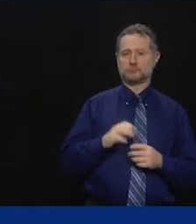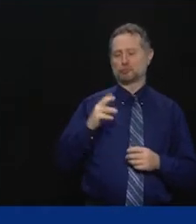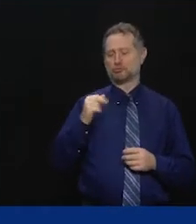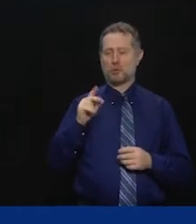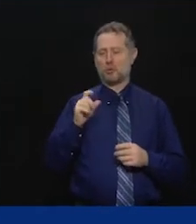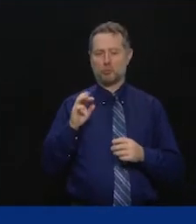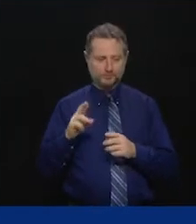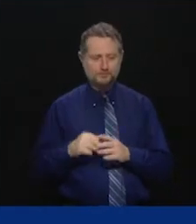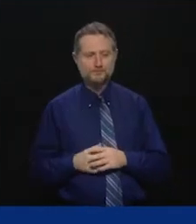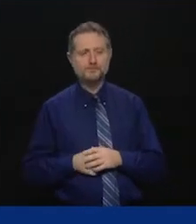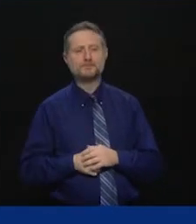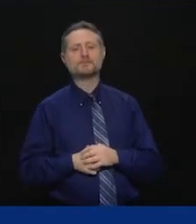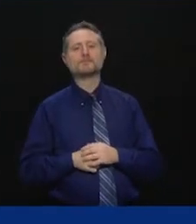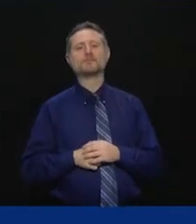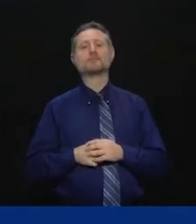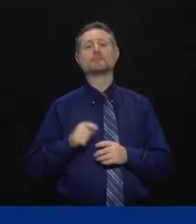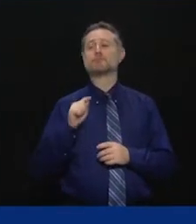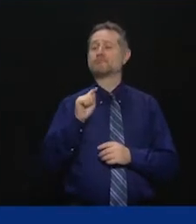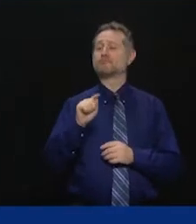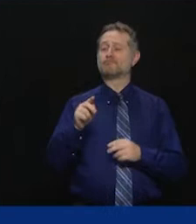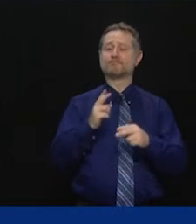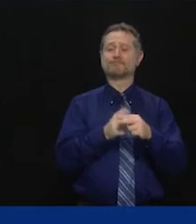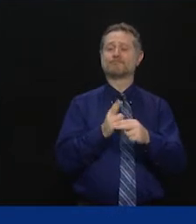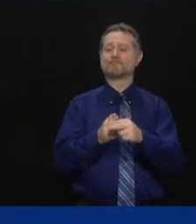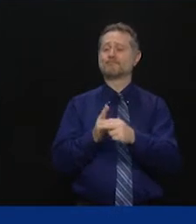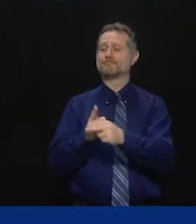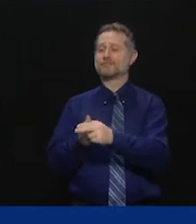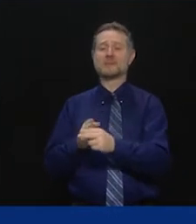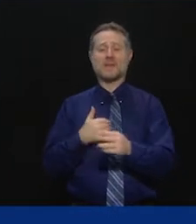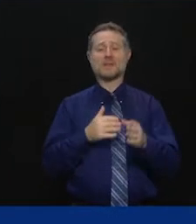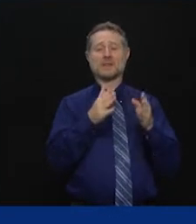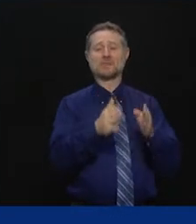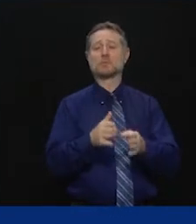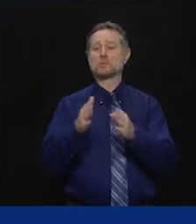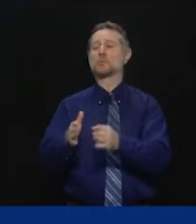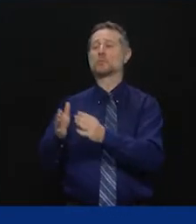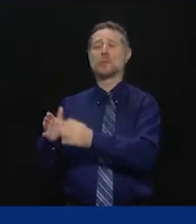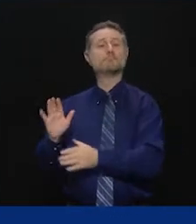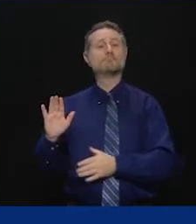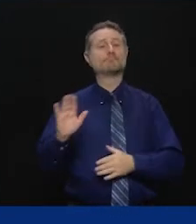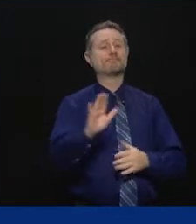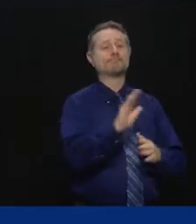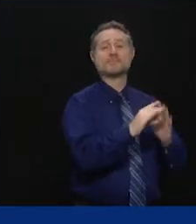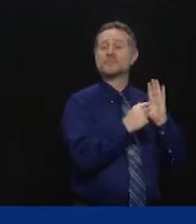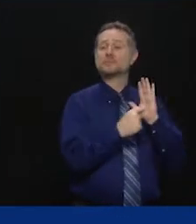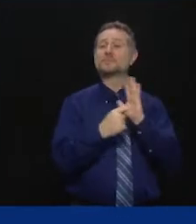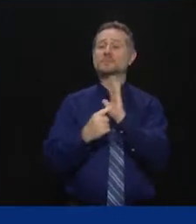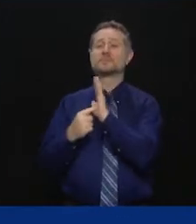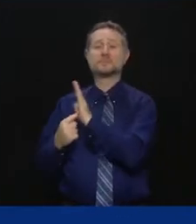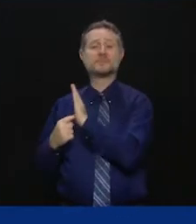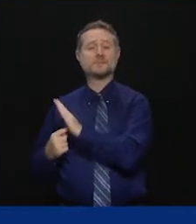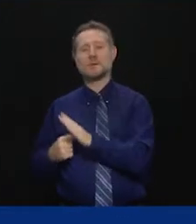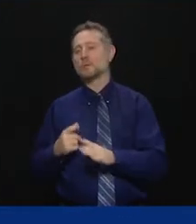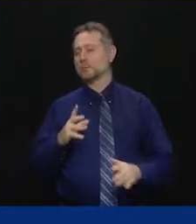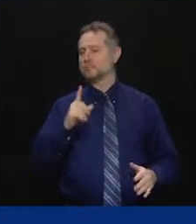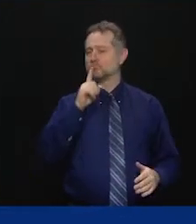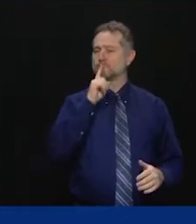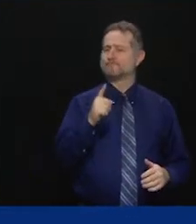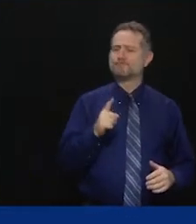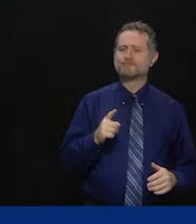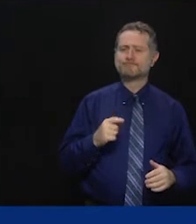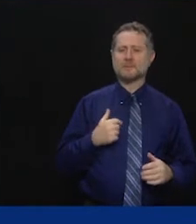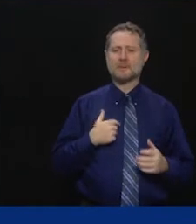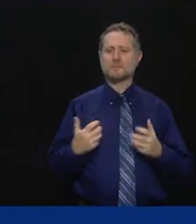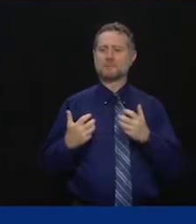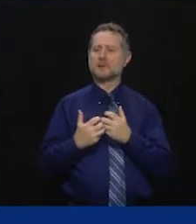So these are the individuals who are the voices, but they truly are important. But the voices are the ones that need